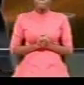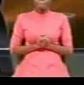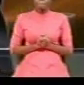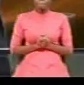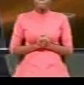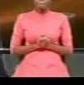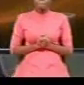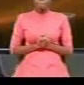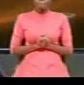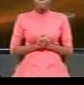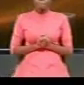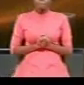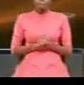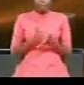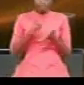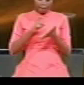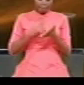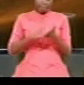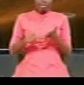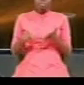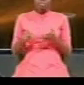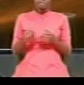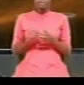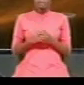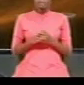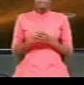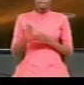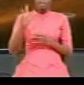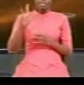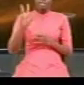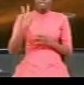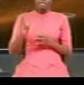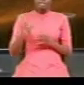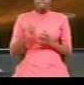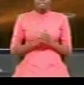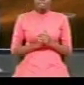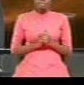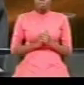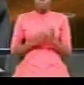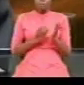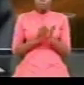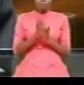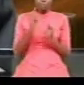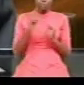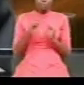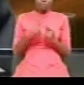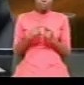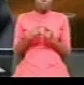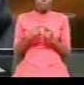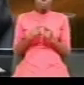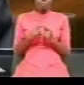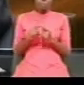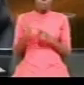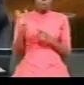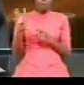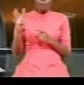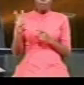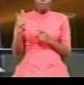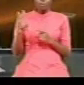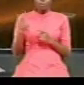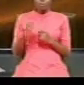24, reading from verse 36 through to verse